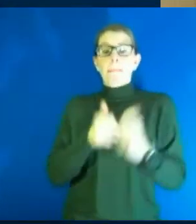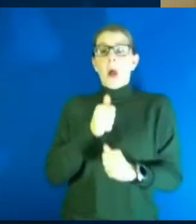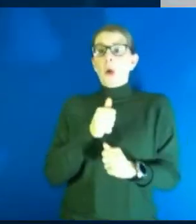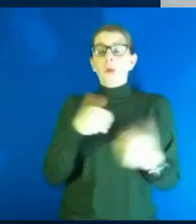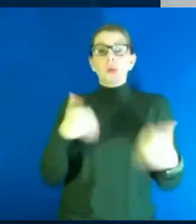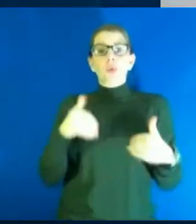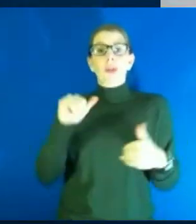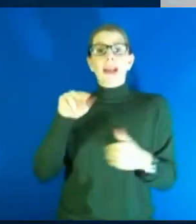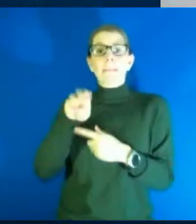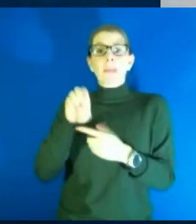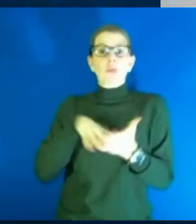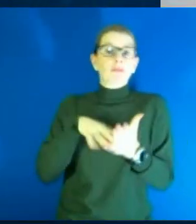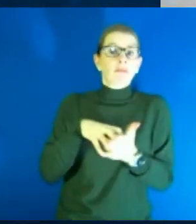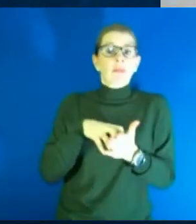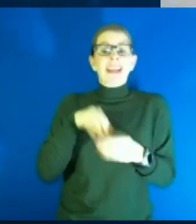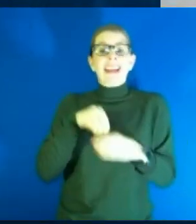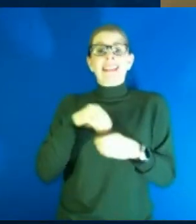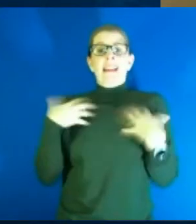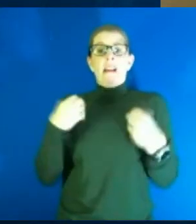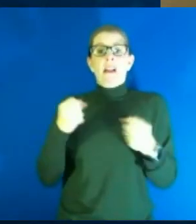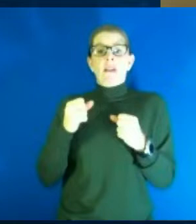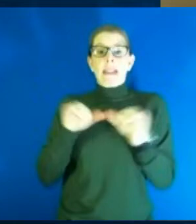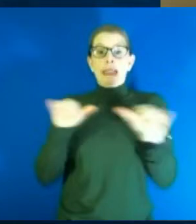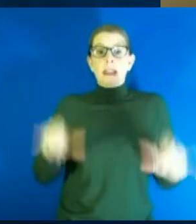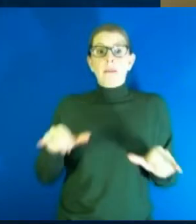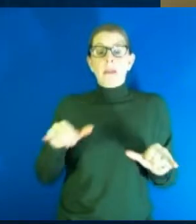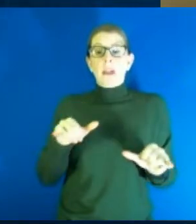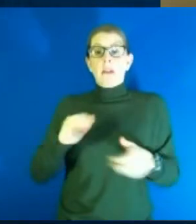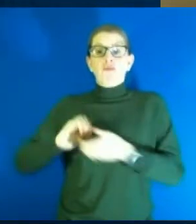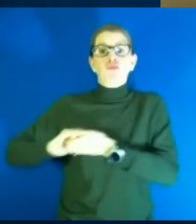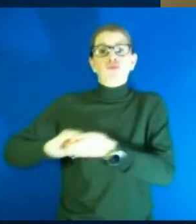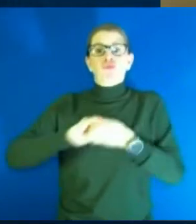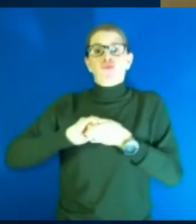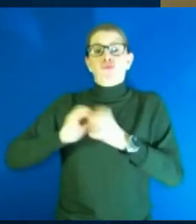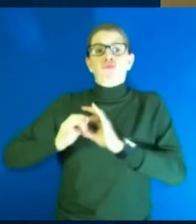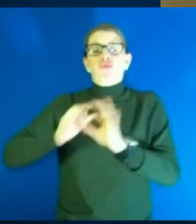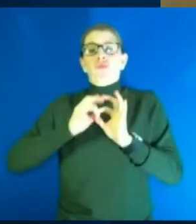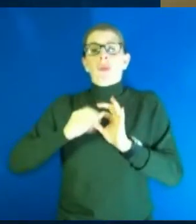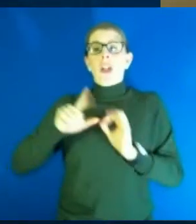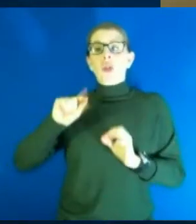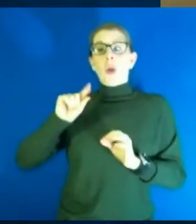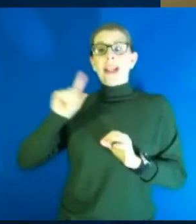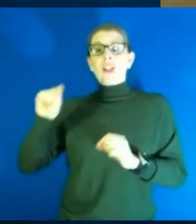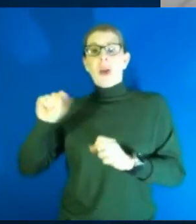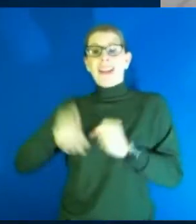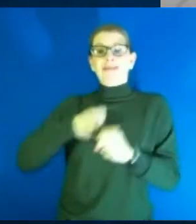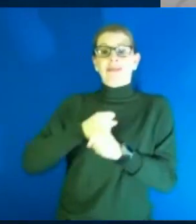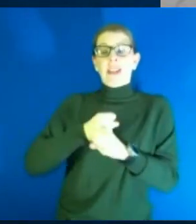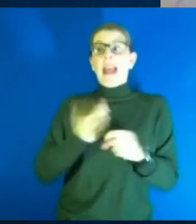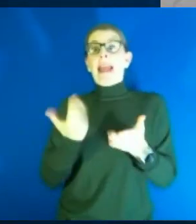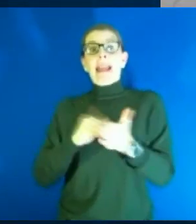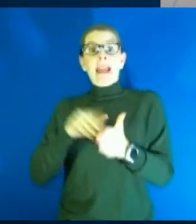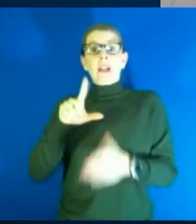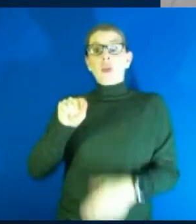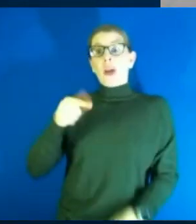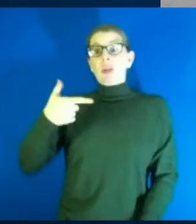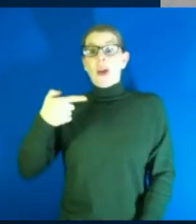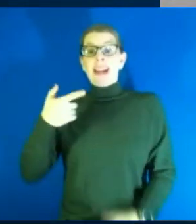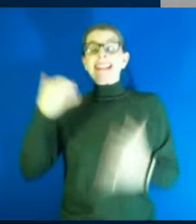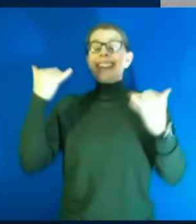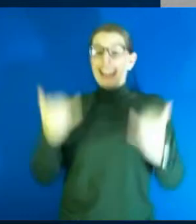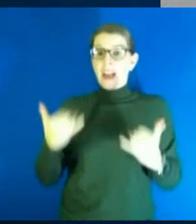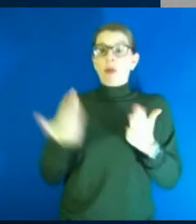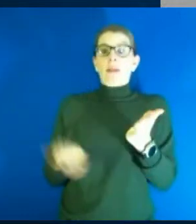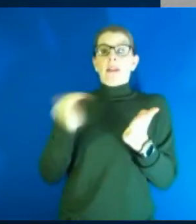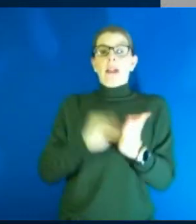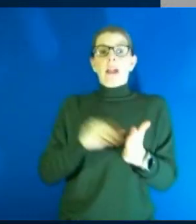health system. We have banded together in 2020, we banded together once again in 2021, and then now in